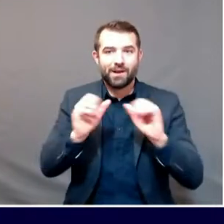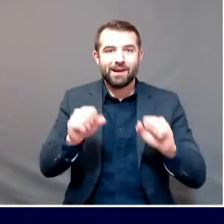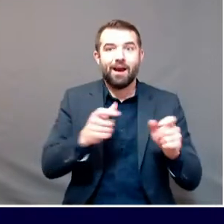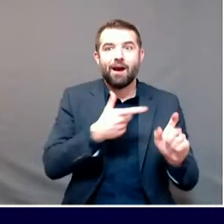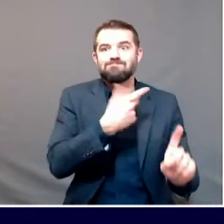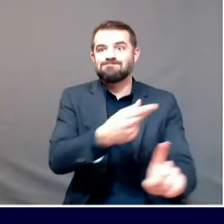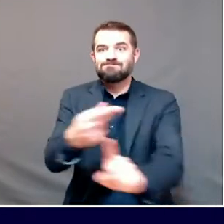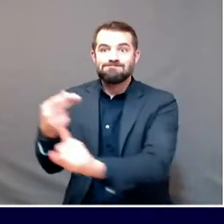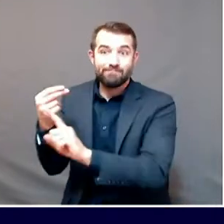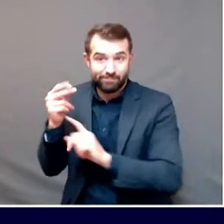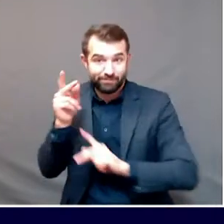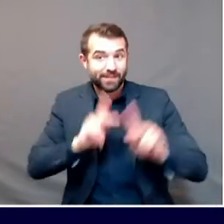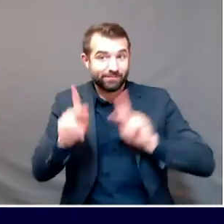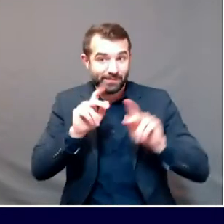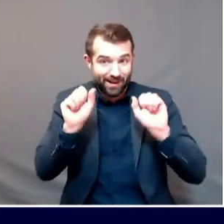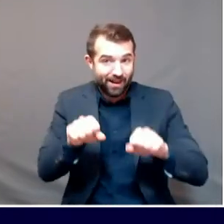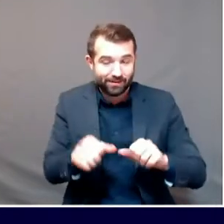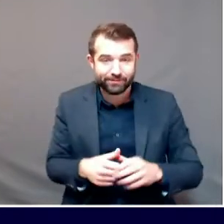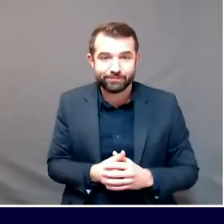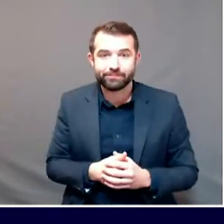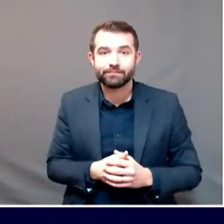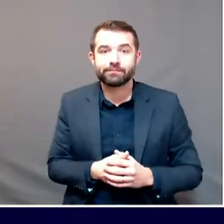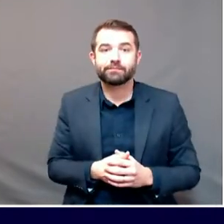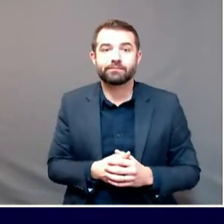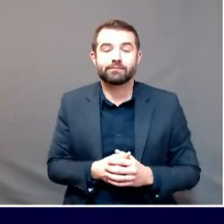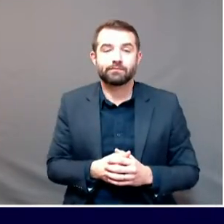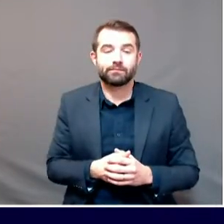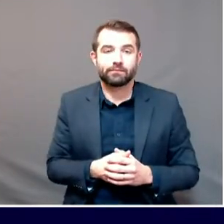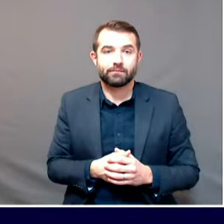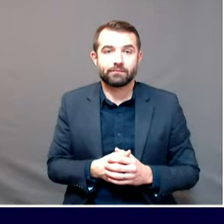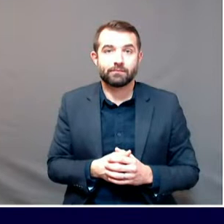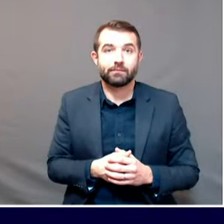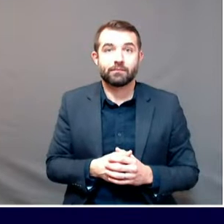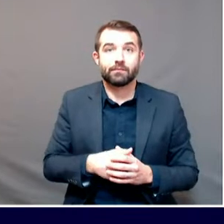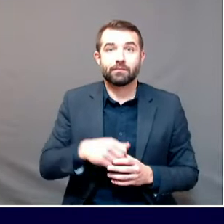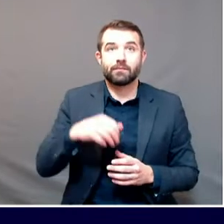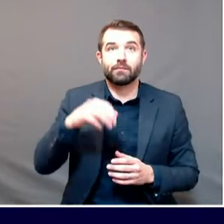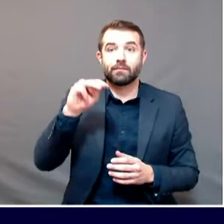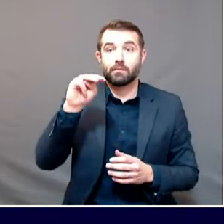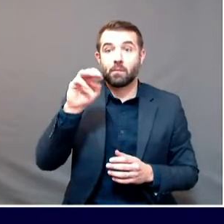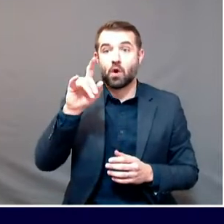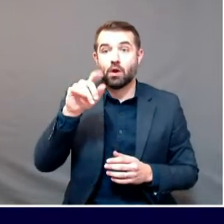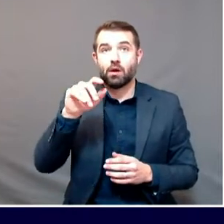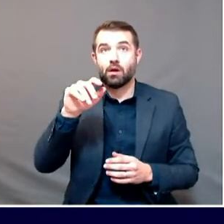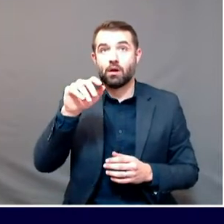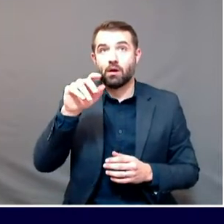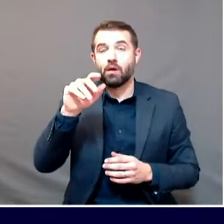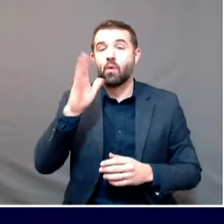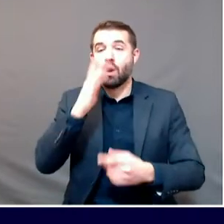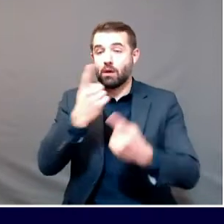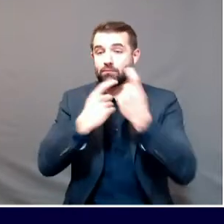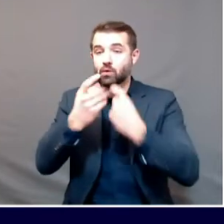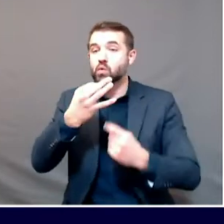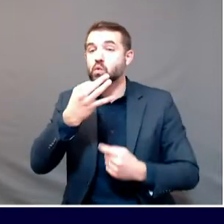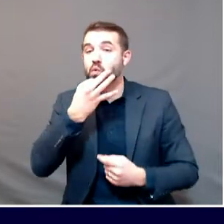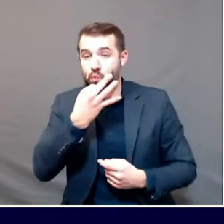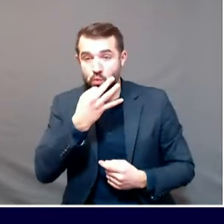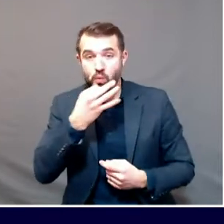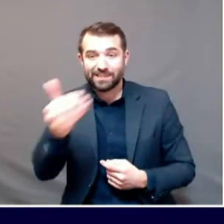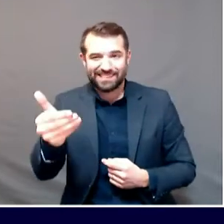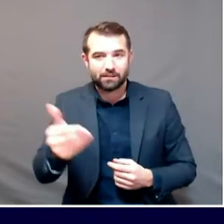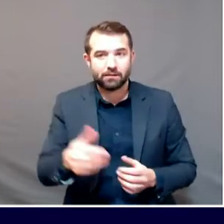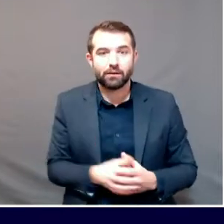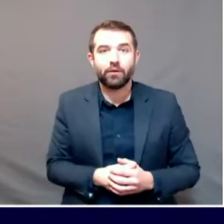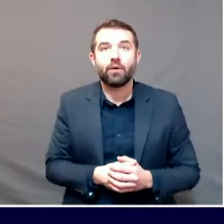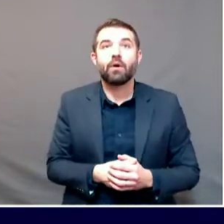to continue an occasional series as part of our efforts to provide clear, open, scientifically accurate